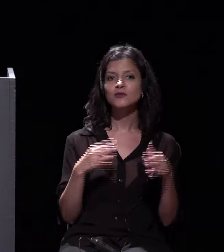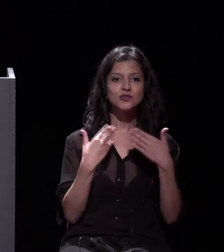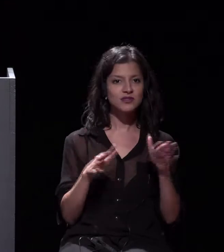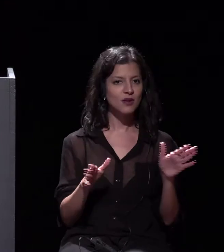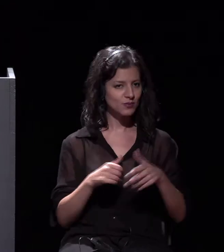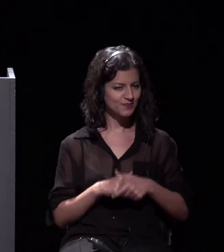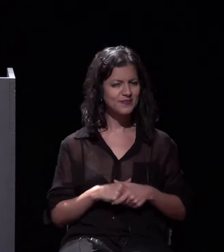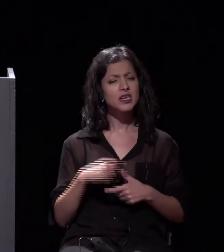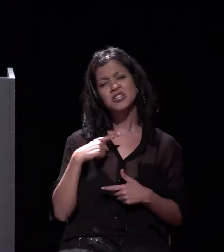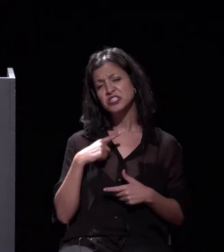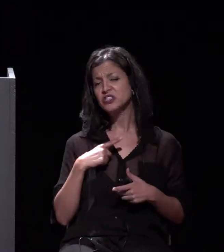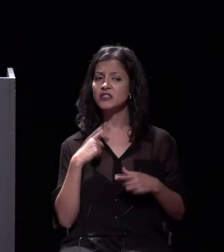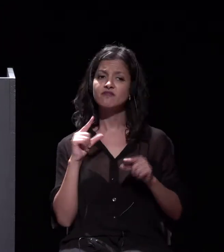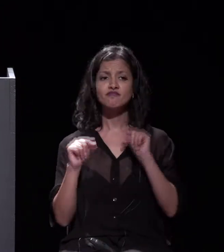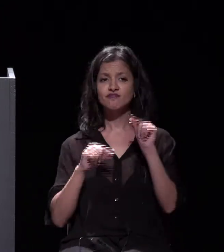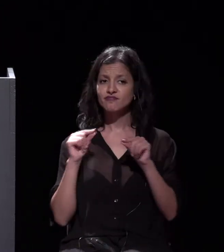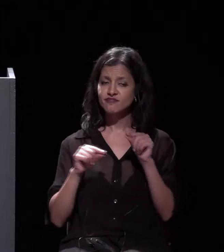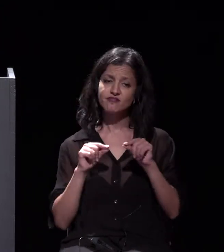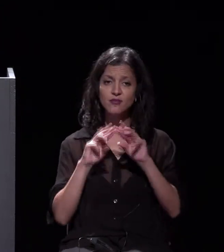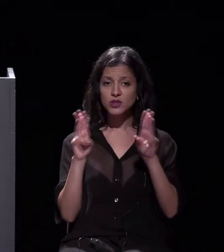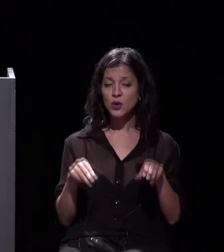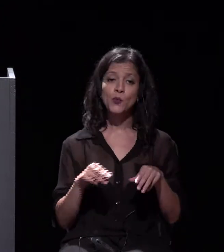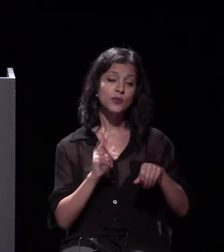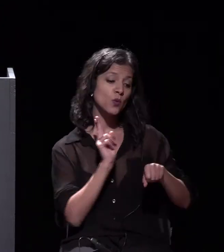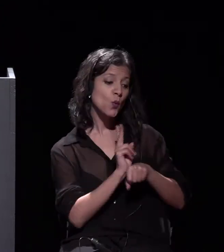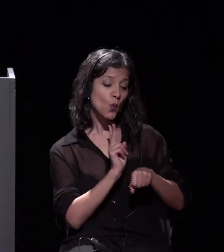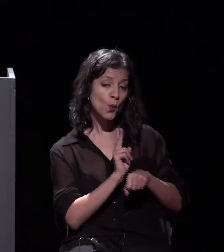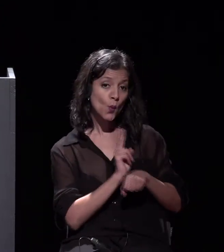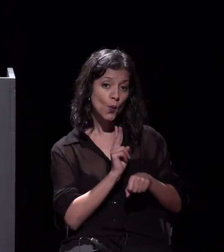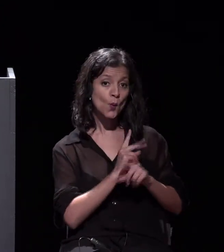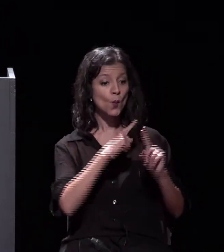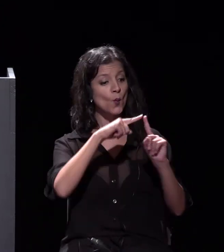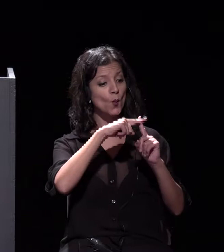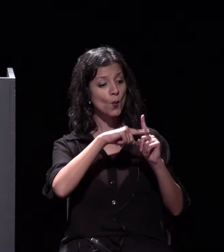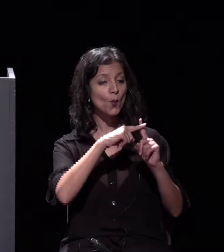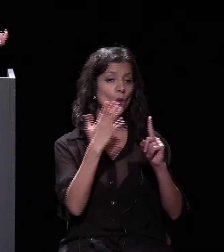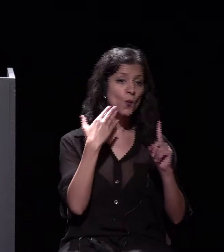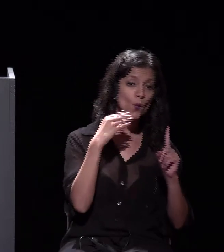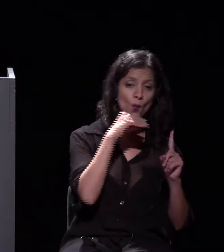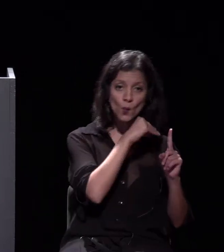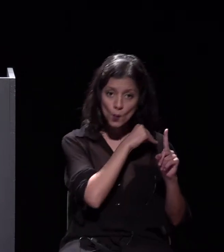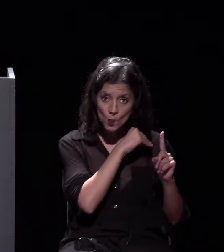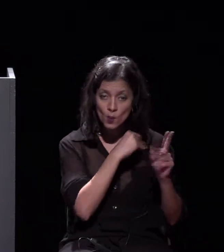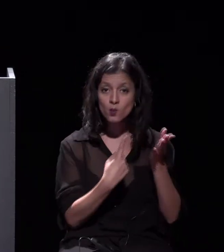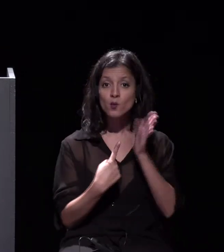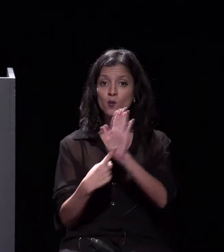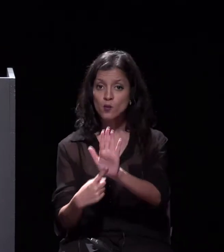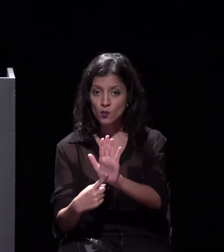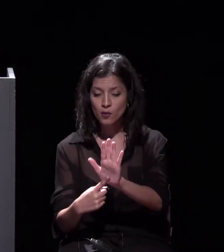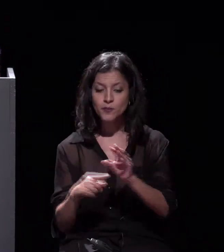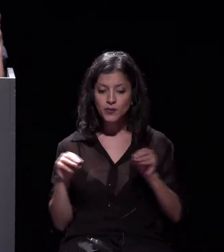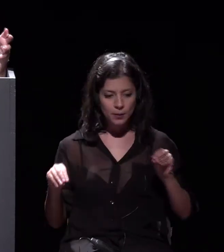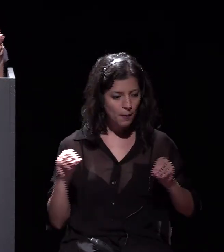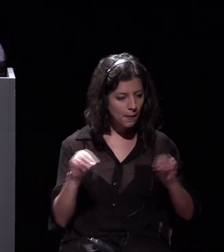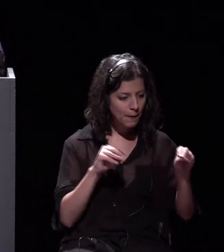of display, this and the other, the right temperature so that, paper doesn't burn. Invariably bringing being museum